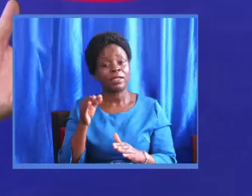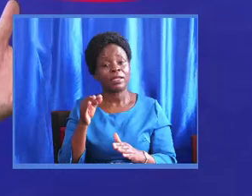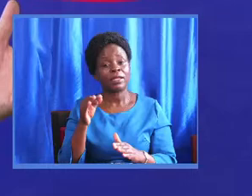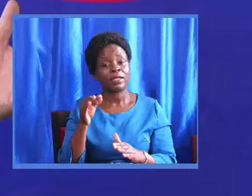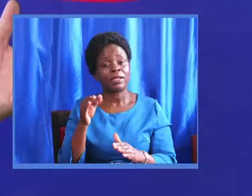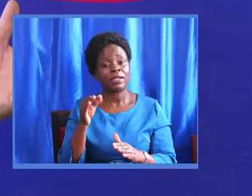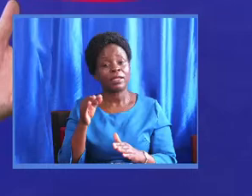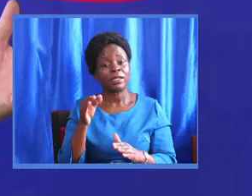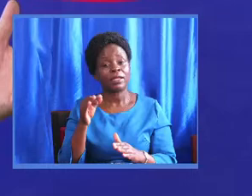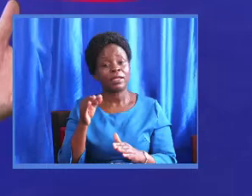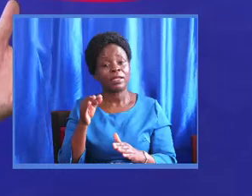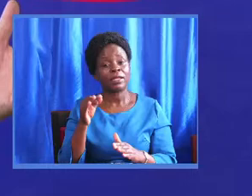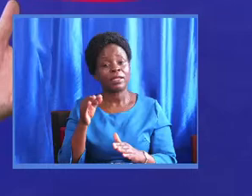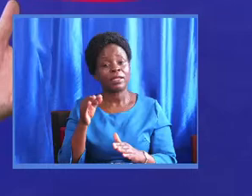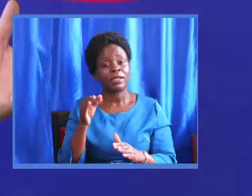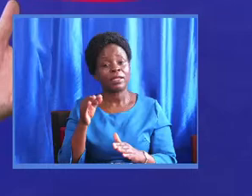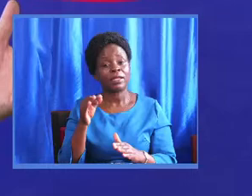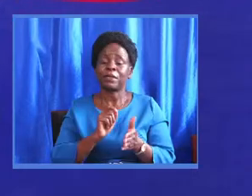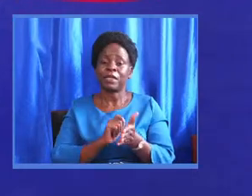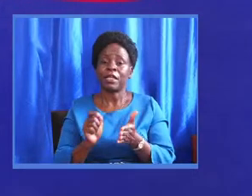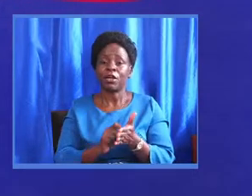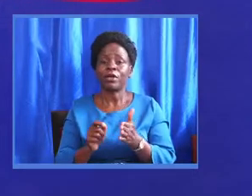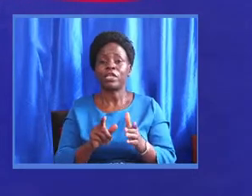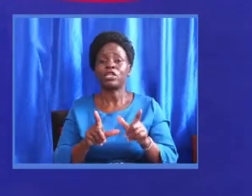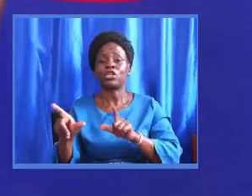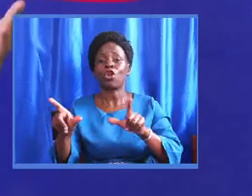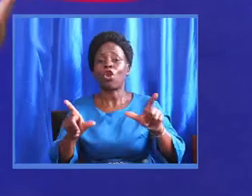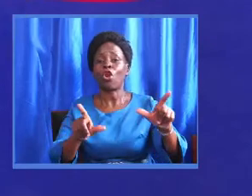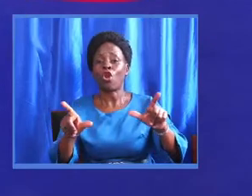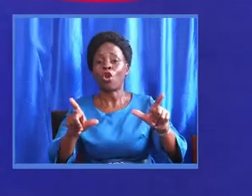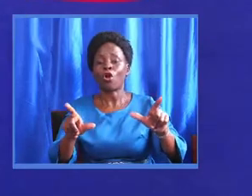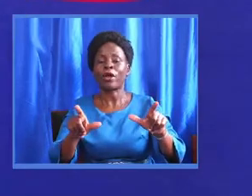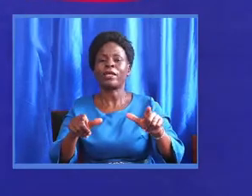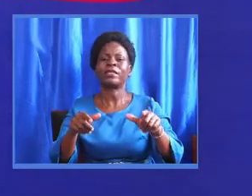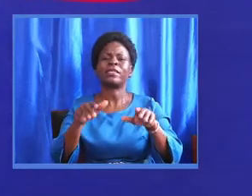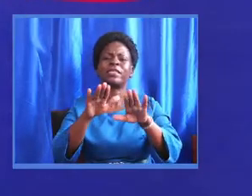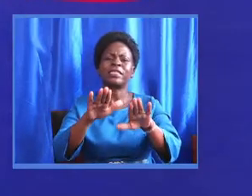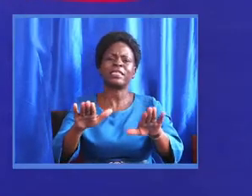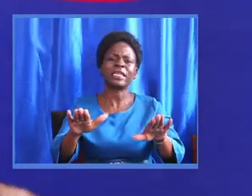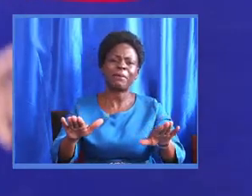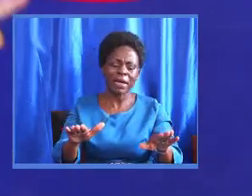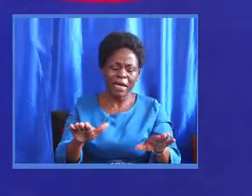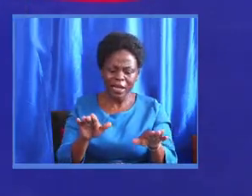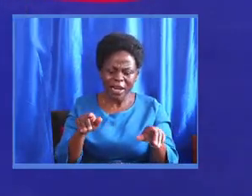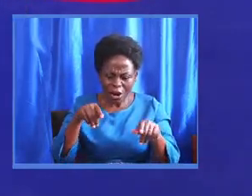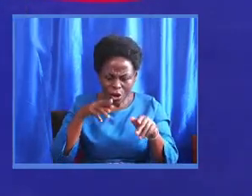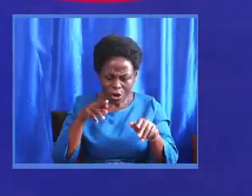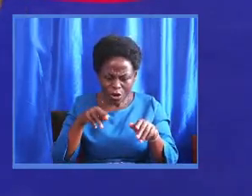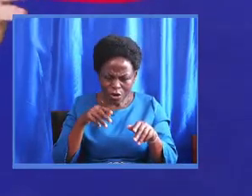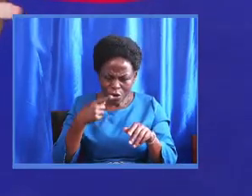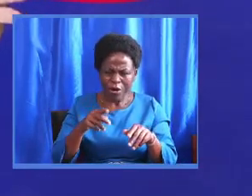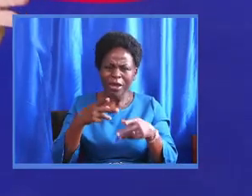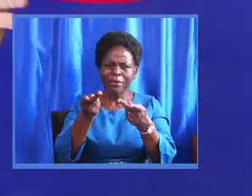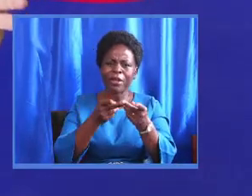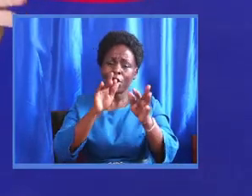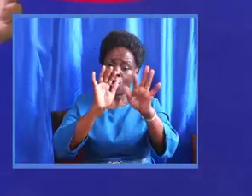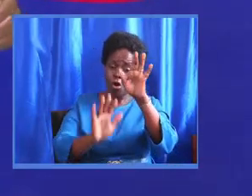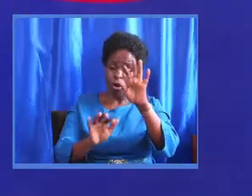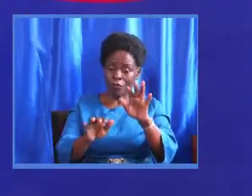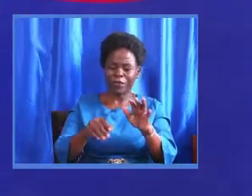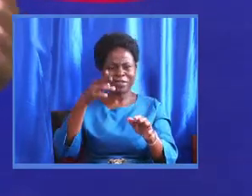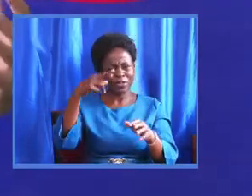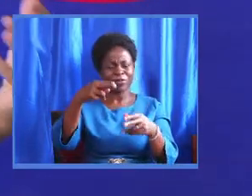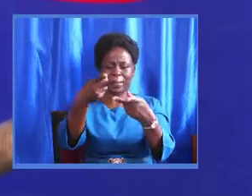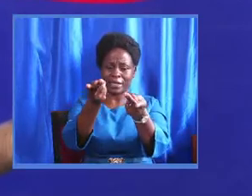retail, it must be in the right location. If it's for arcades, it's in the right location. For office block, is the right